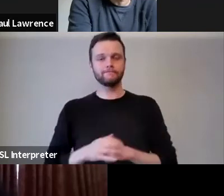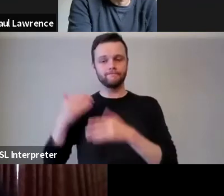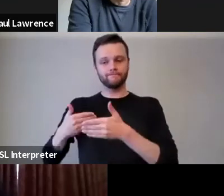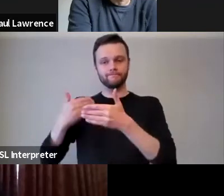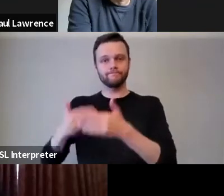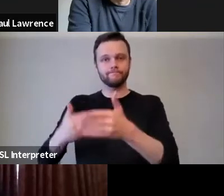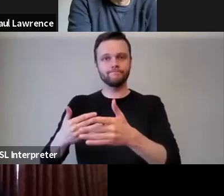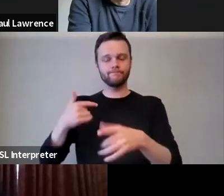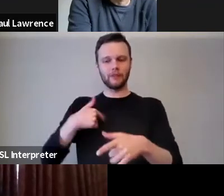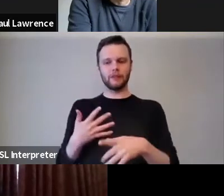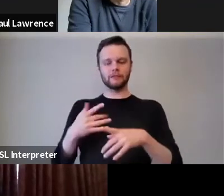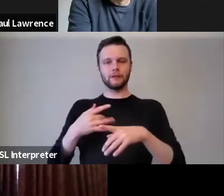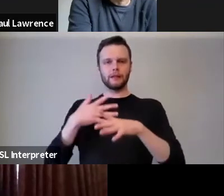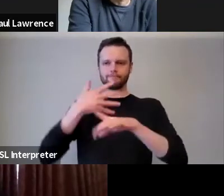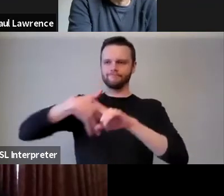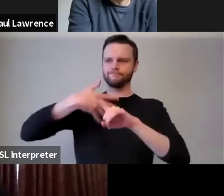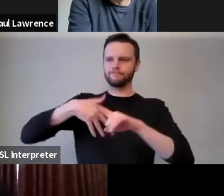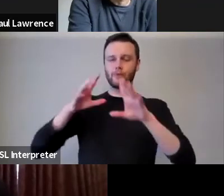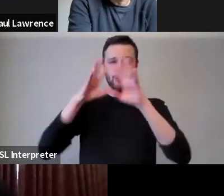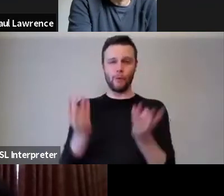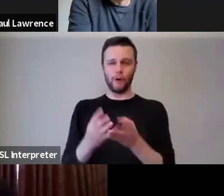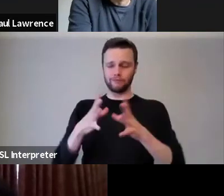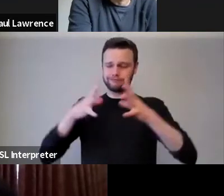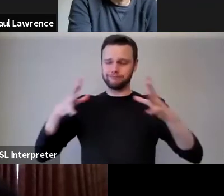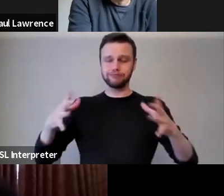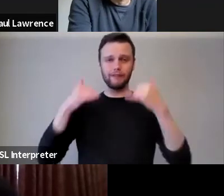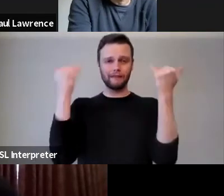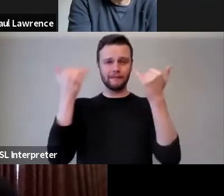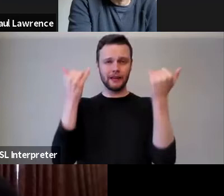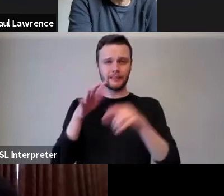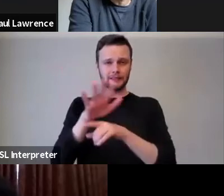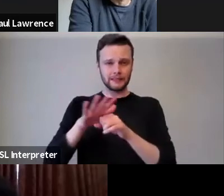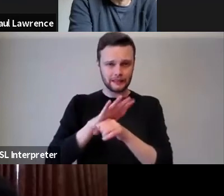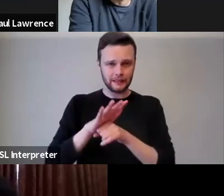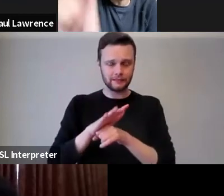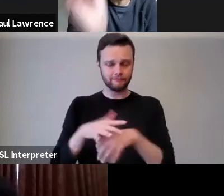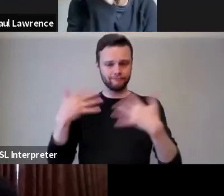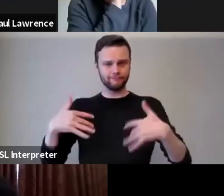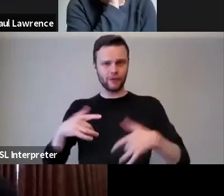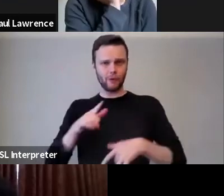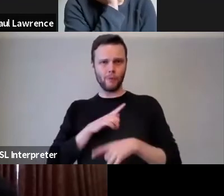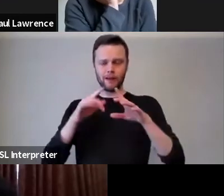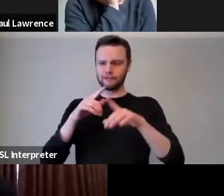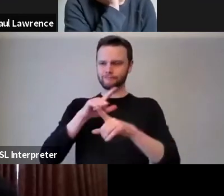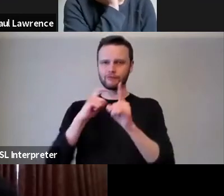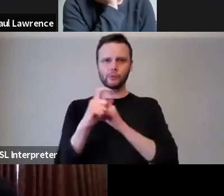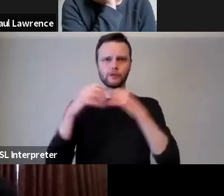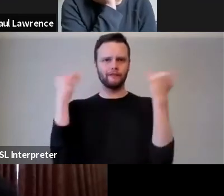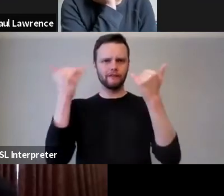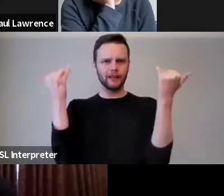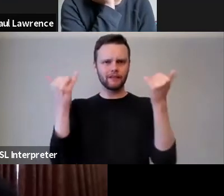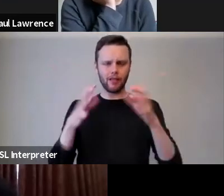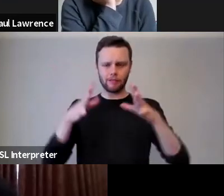world's biggest festival city, successful because of its extraordinary community of festivals large and small. 2020